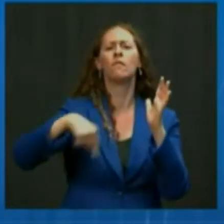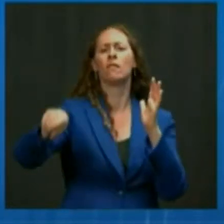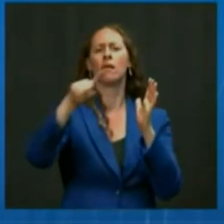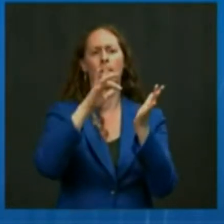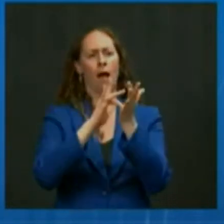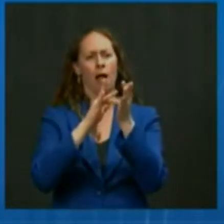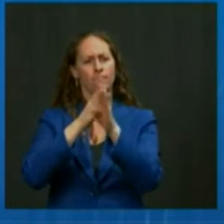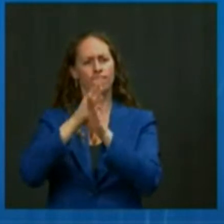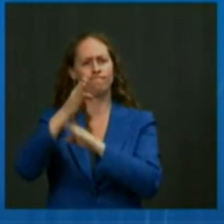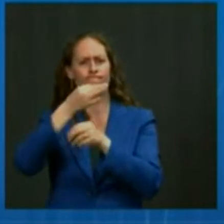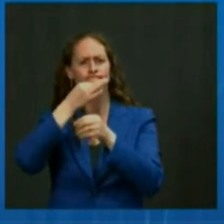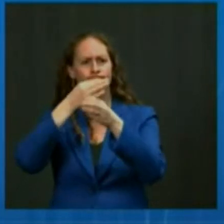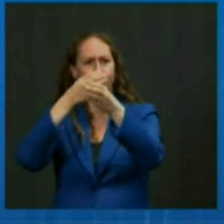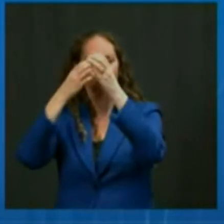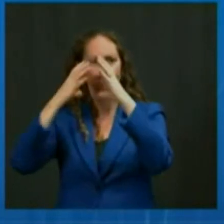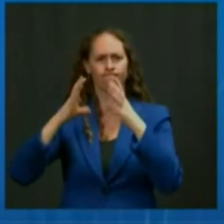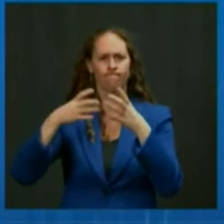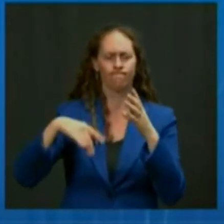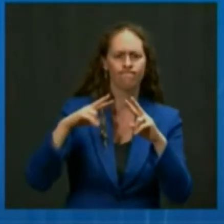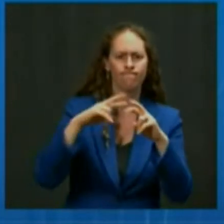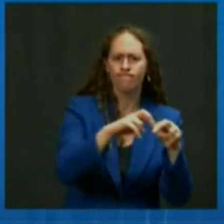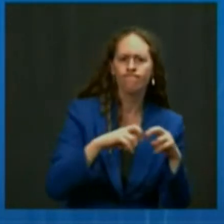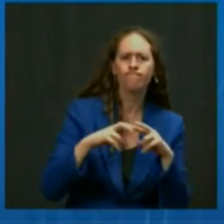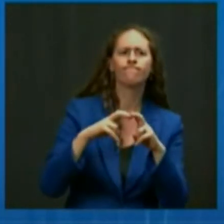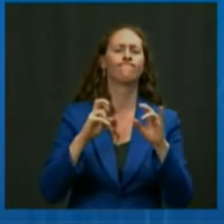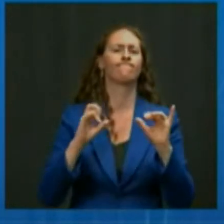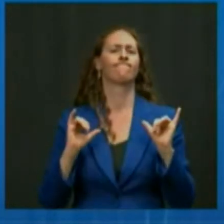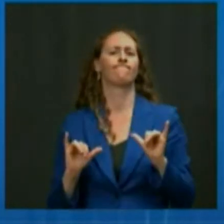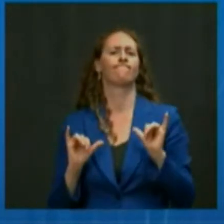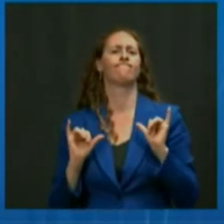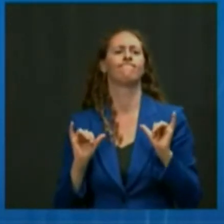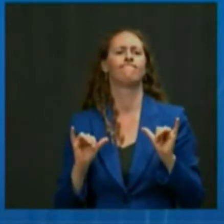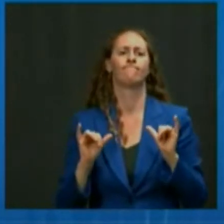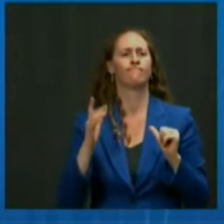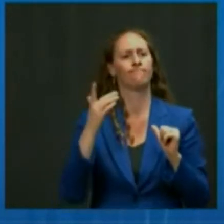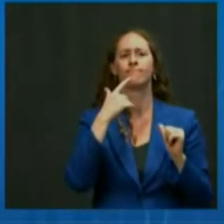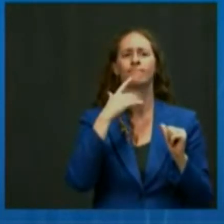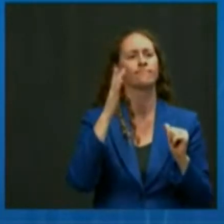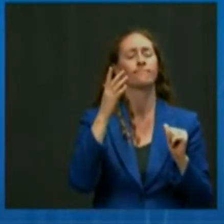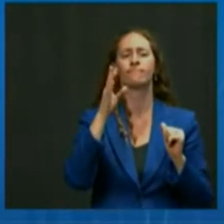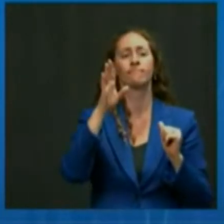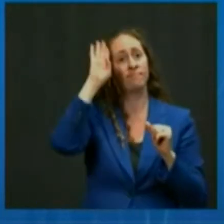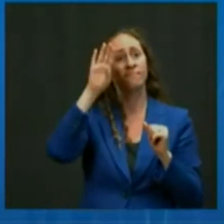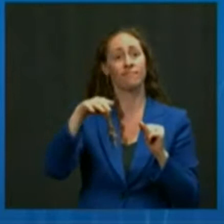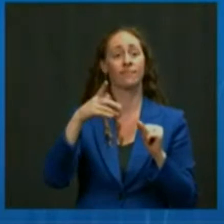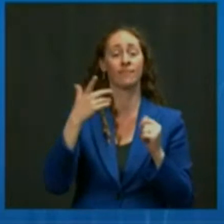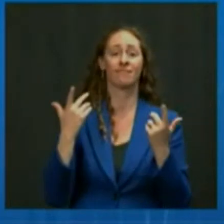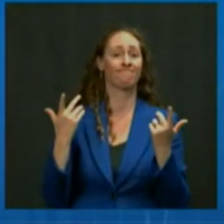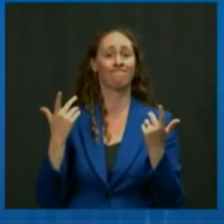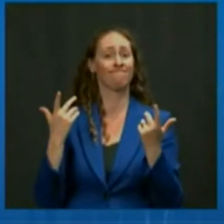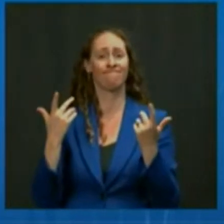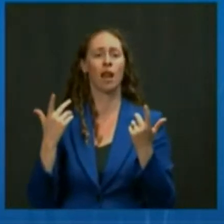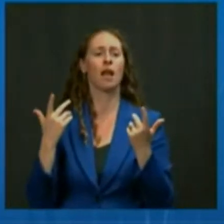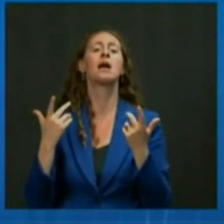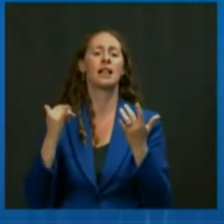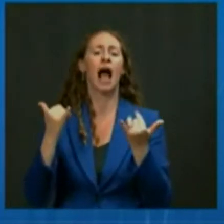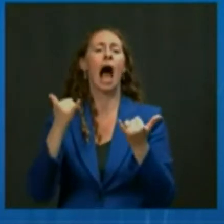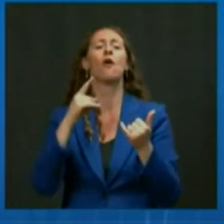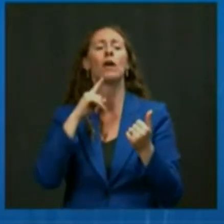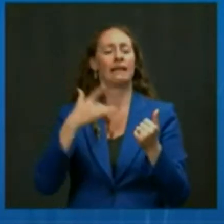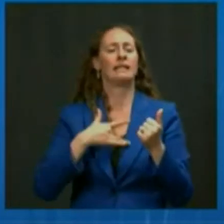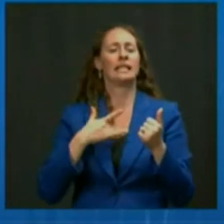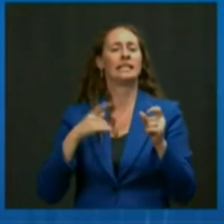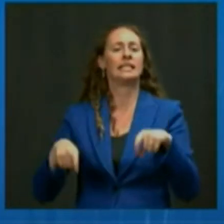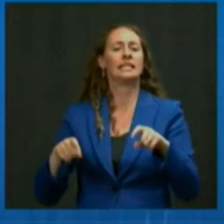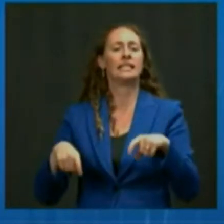never got really a good immune protection to begin with. We noted that as of now, we should be offering a third